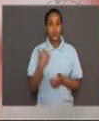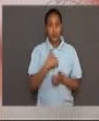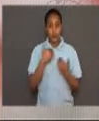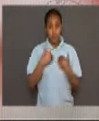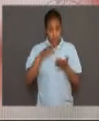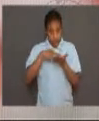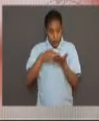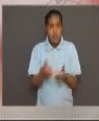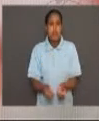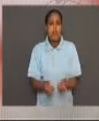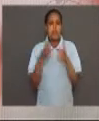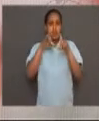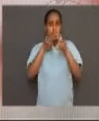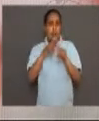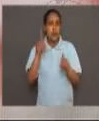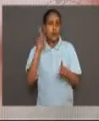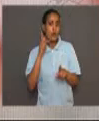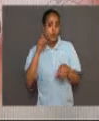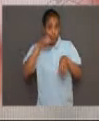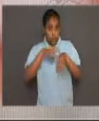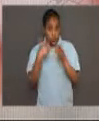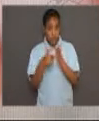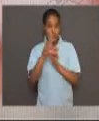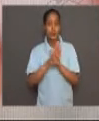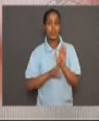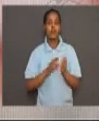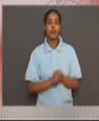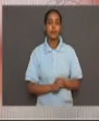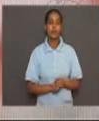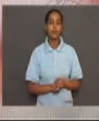We have studied many different polymers during this unit.